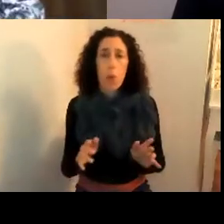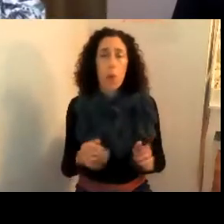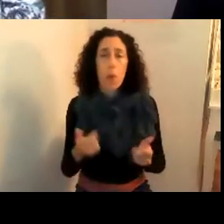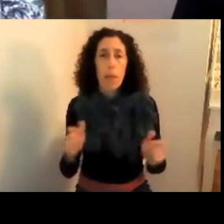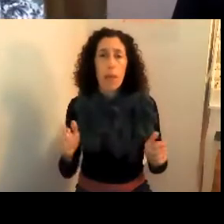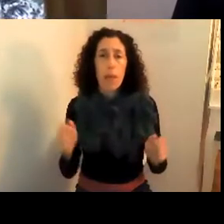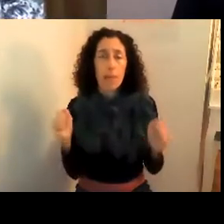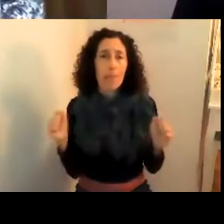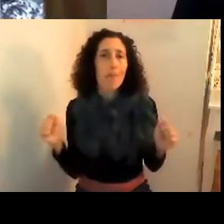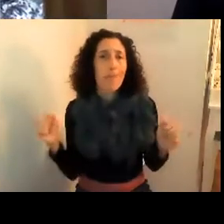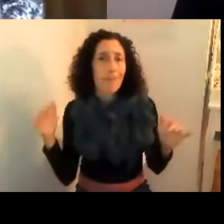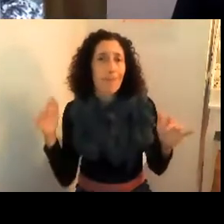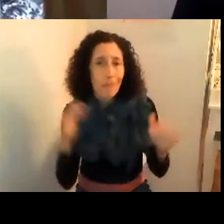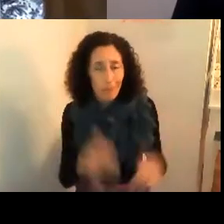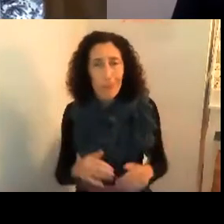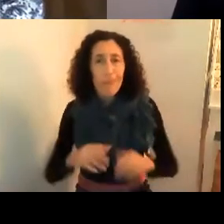It's a diverse kitchen of cooks.